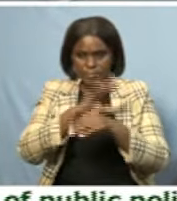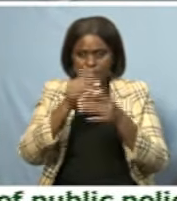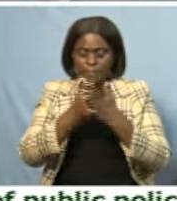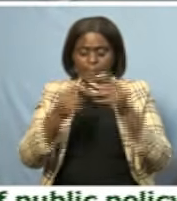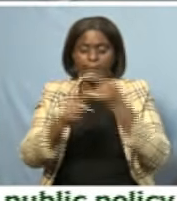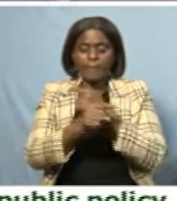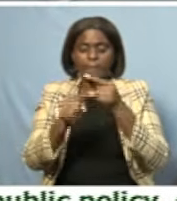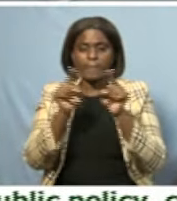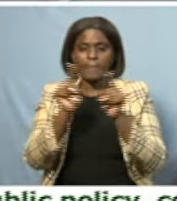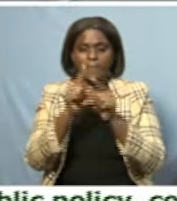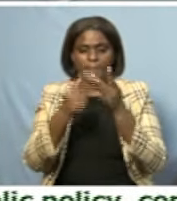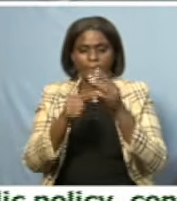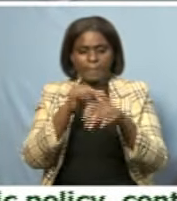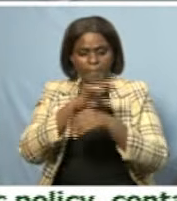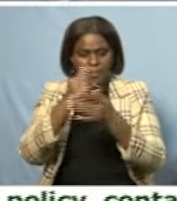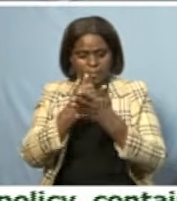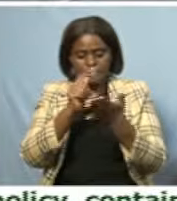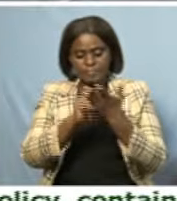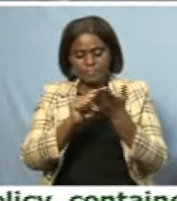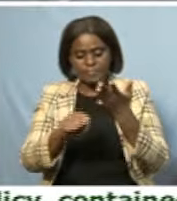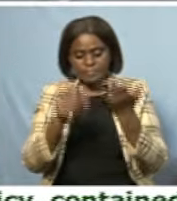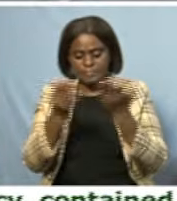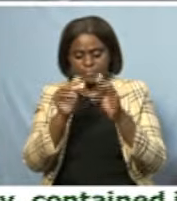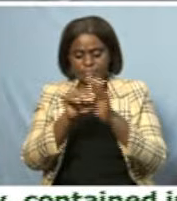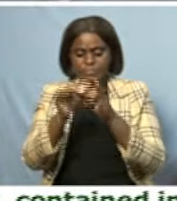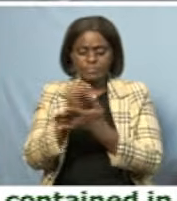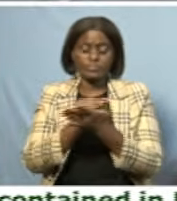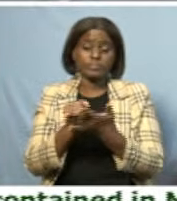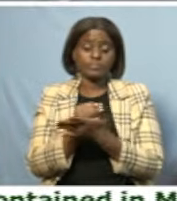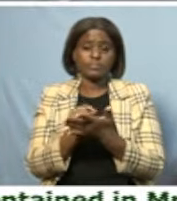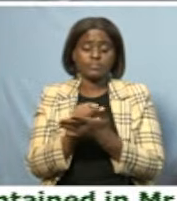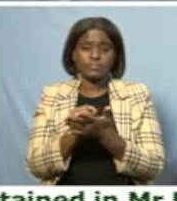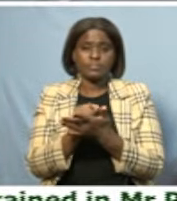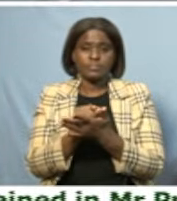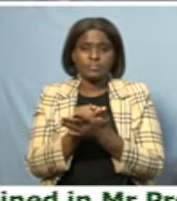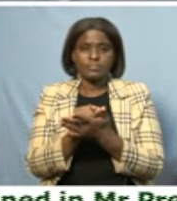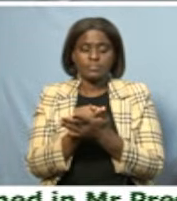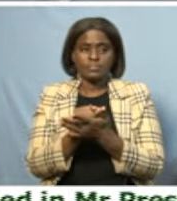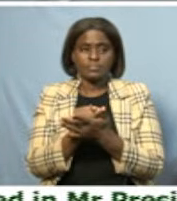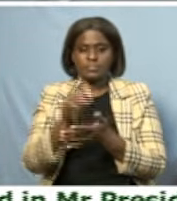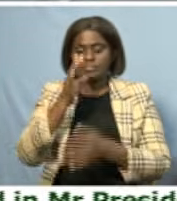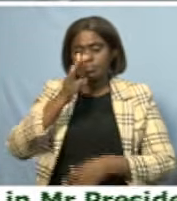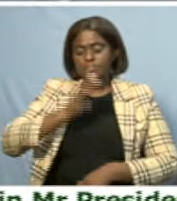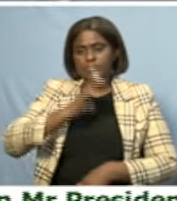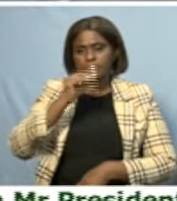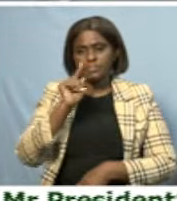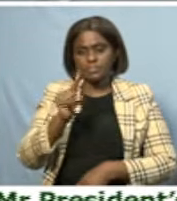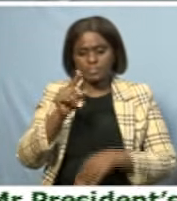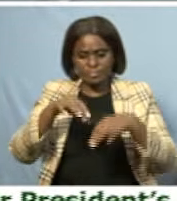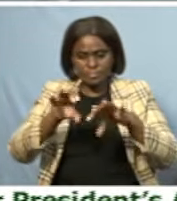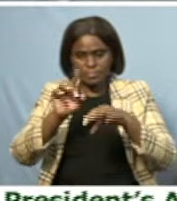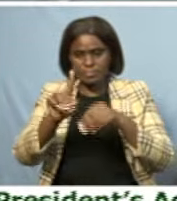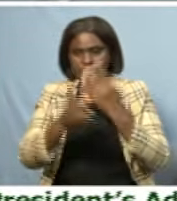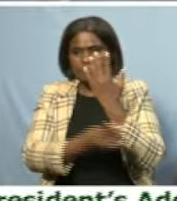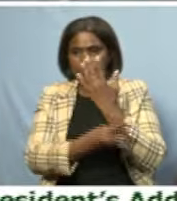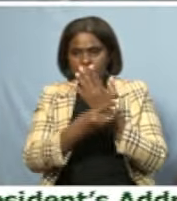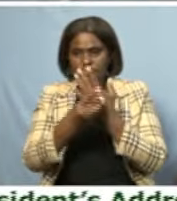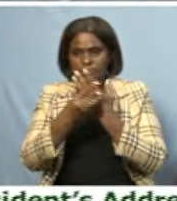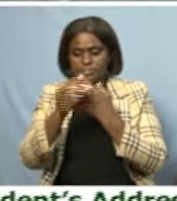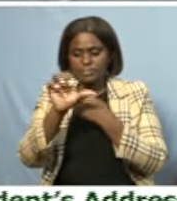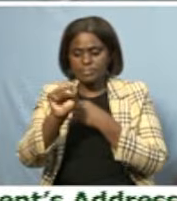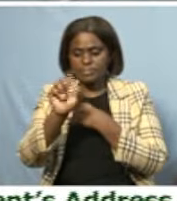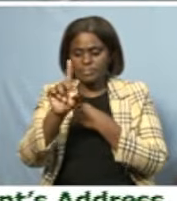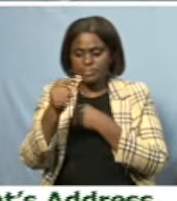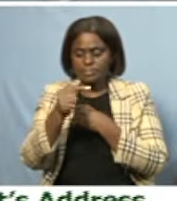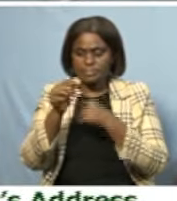conflicts and erodes trusts in institutions. Madam Speaker, sustainable development is